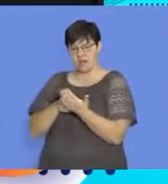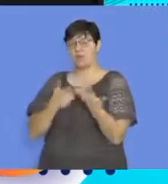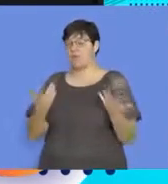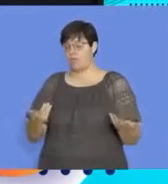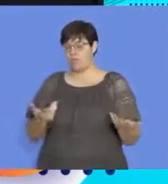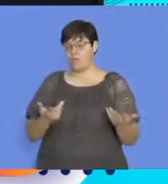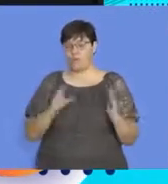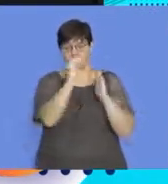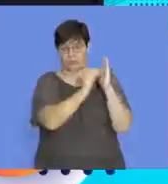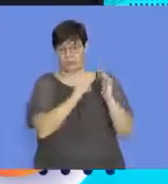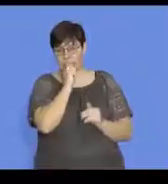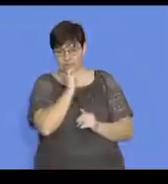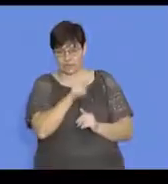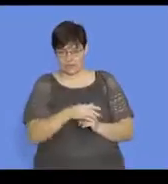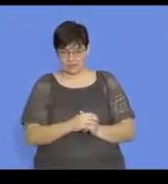the notes.